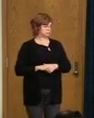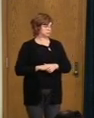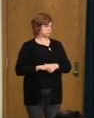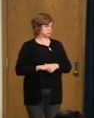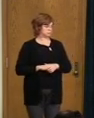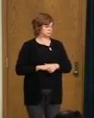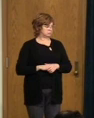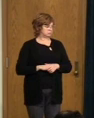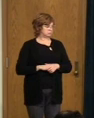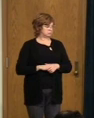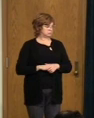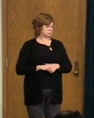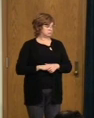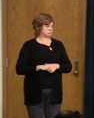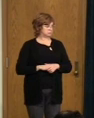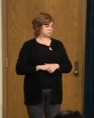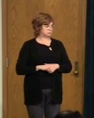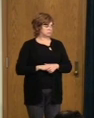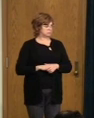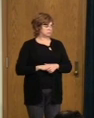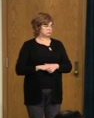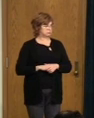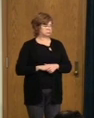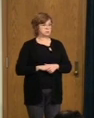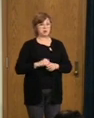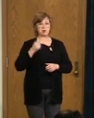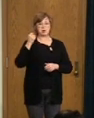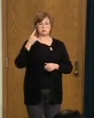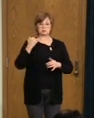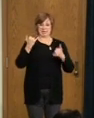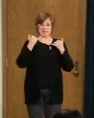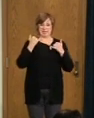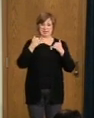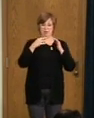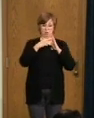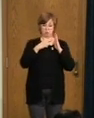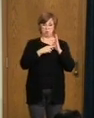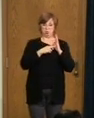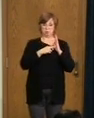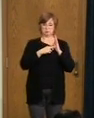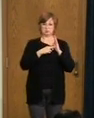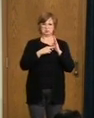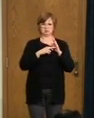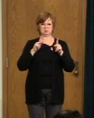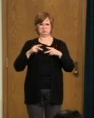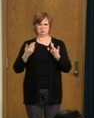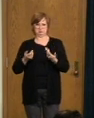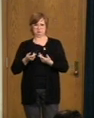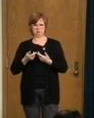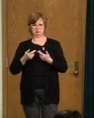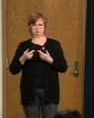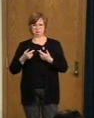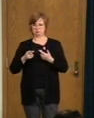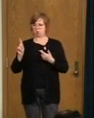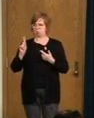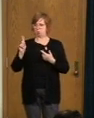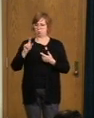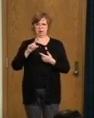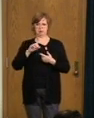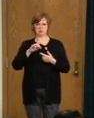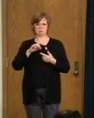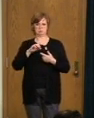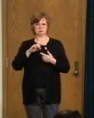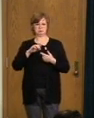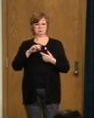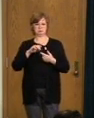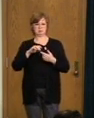measures are not even being very stringently enforced. Like, they think about the rally that I know that you criticized,